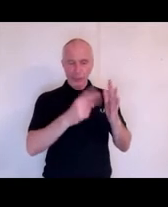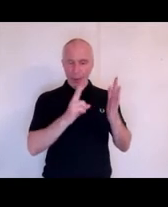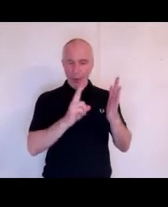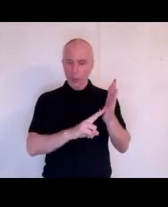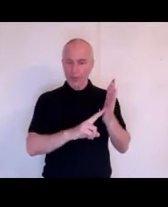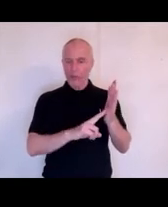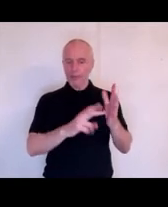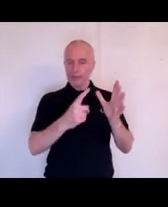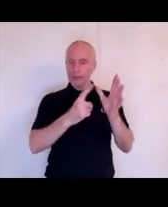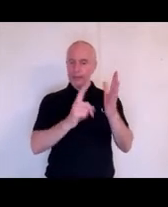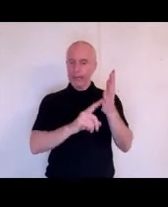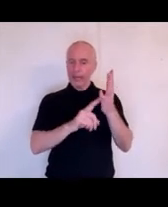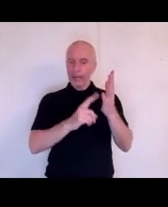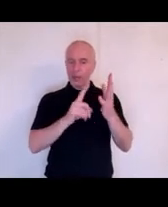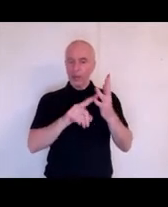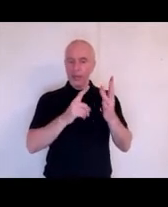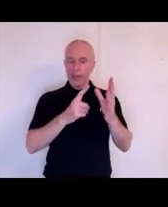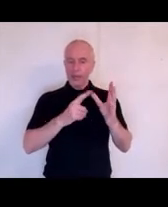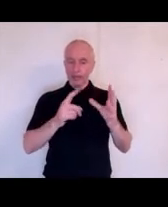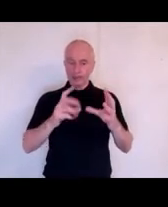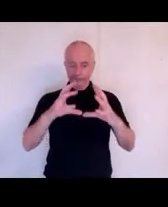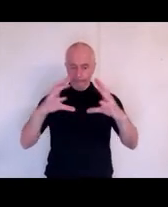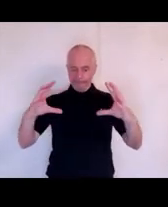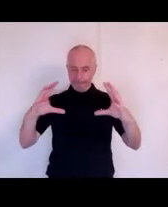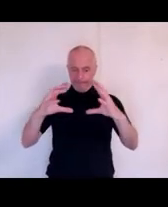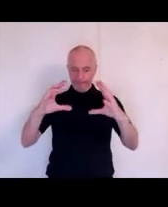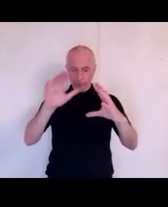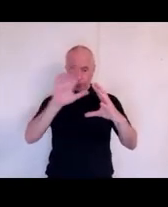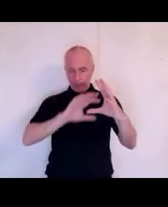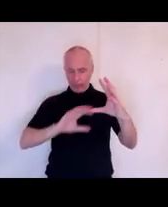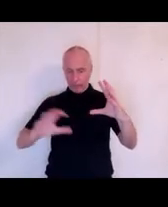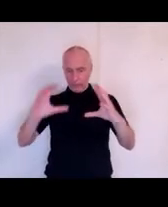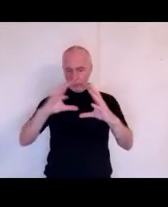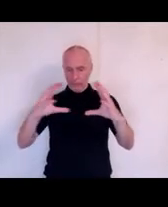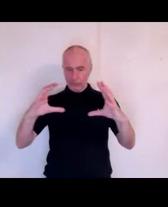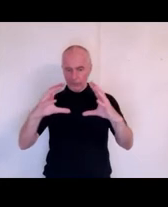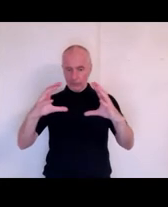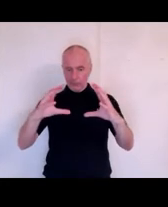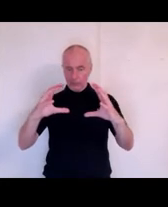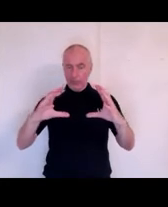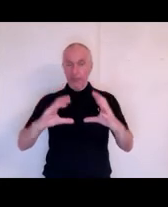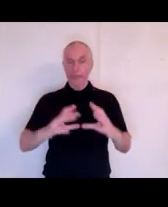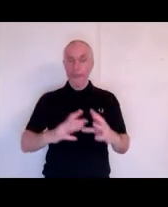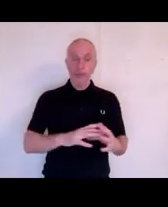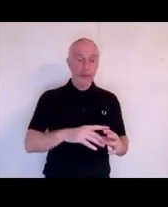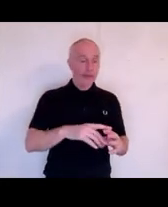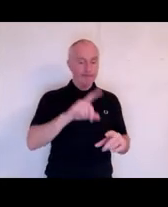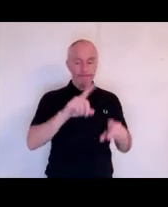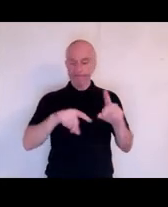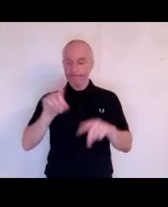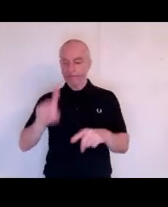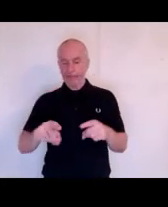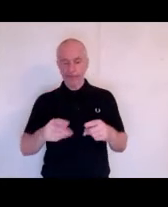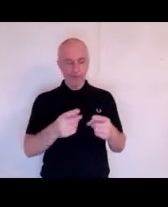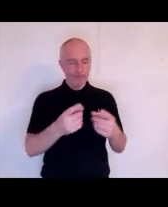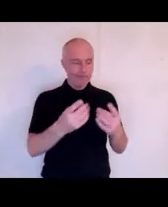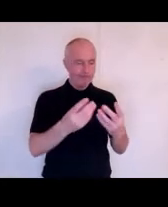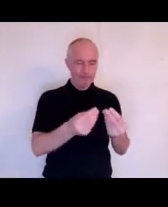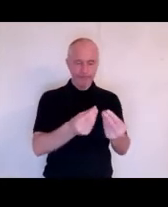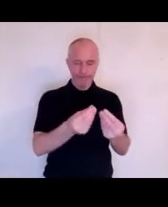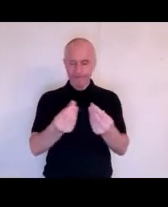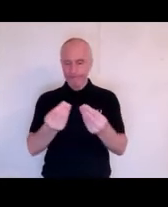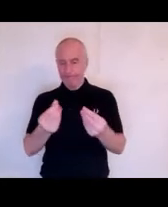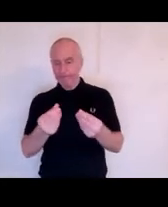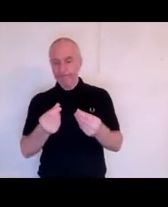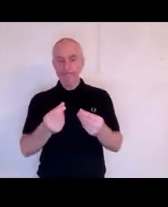around the outside of that fuel to protect it. And all of those different materials within the reactor have an effect